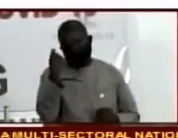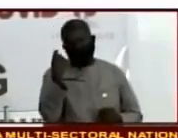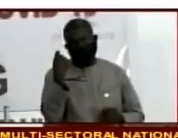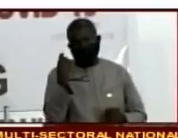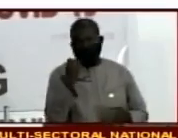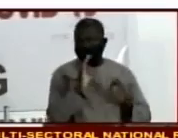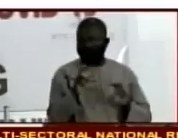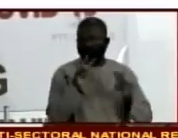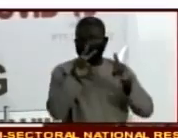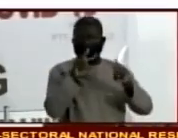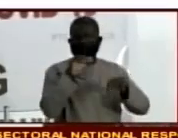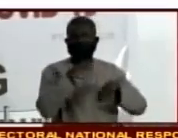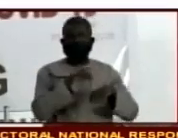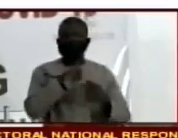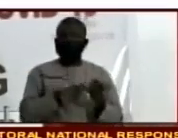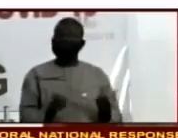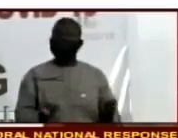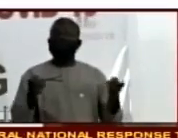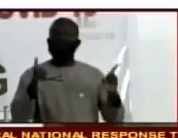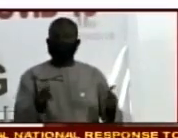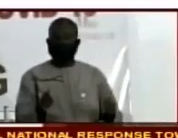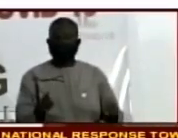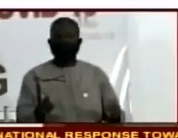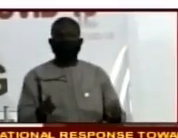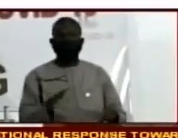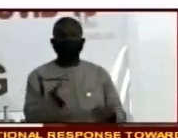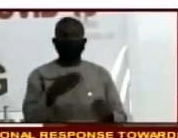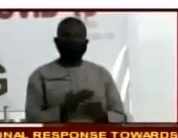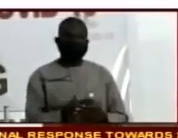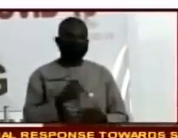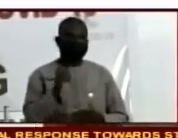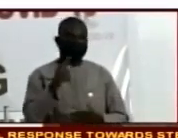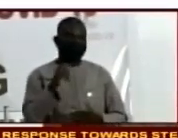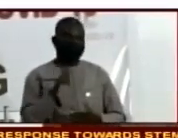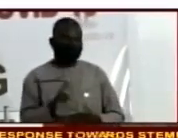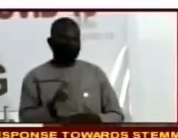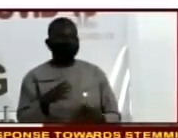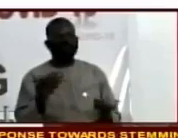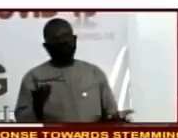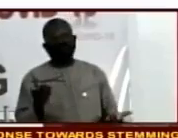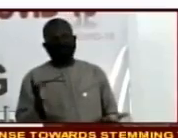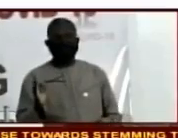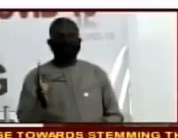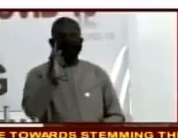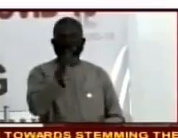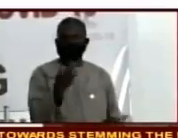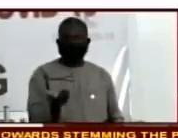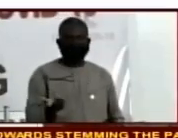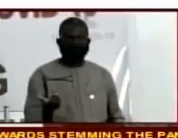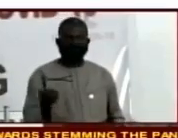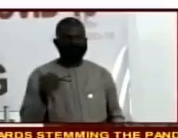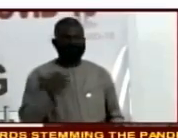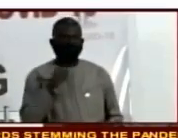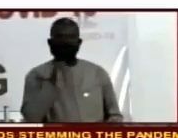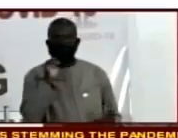if you look at what is going on, all of the income of that sector depends upon when you fly, and we're not able to do so.